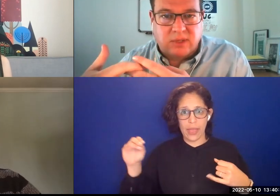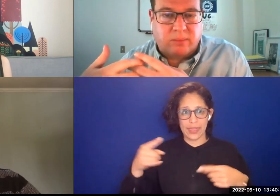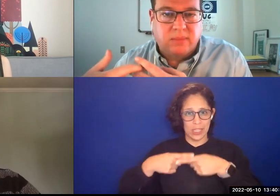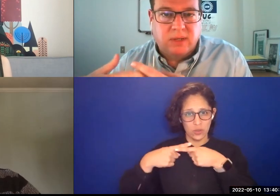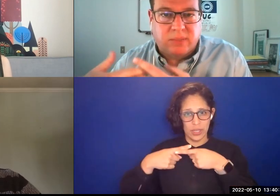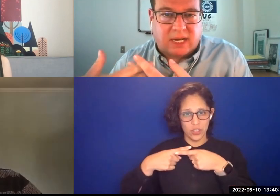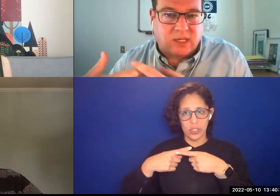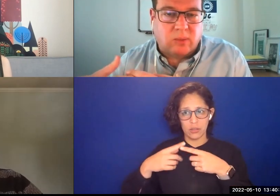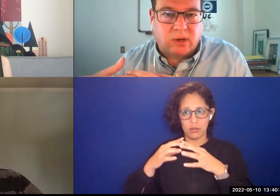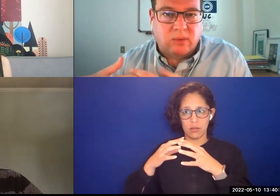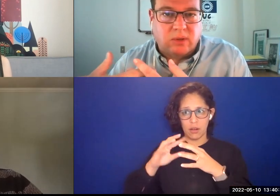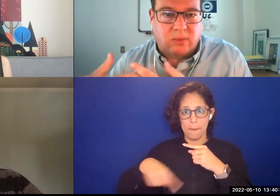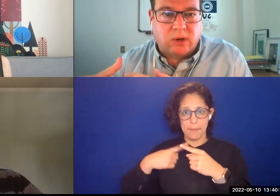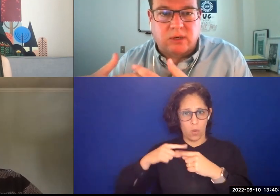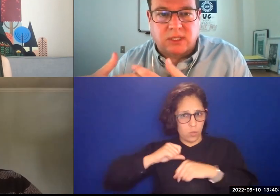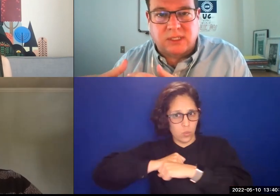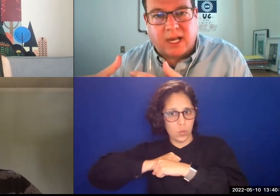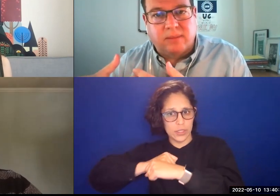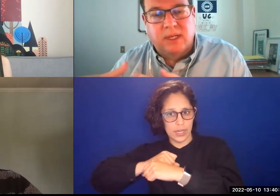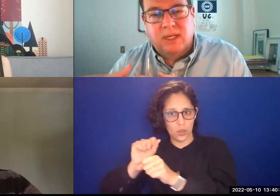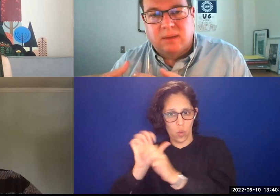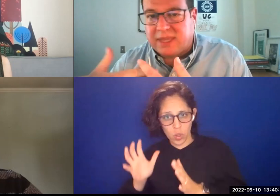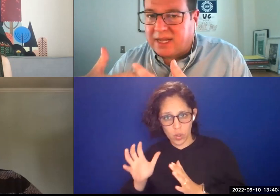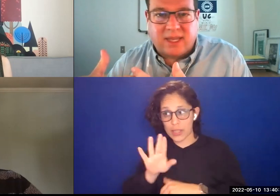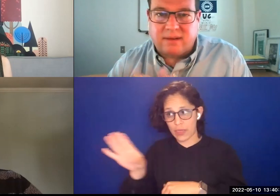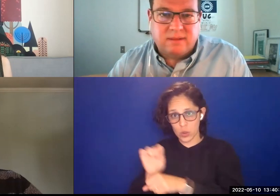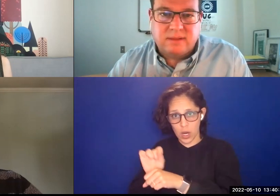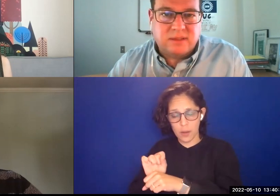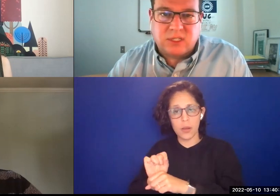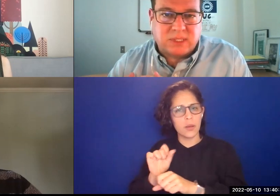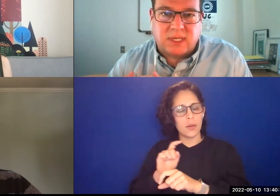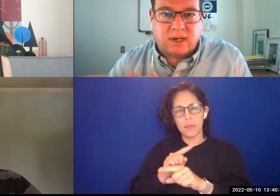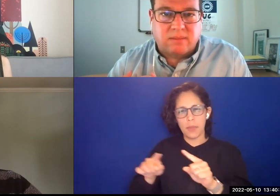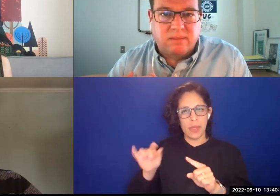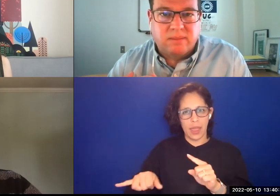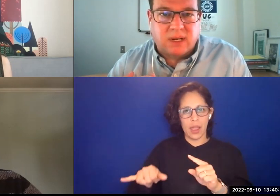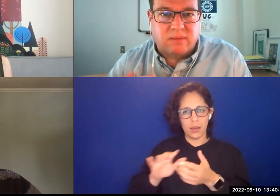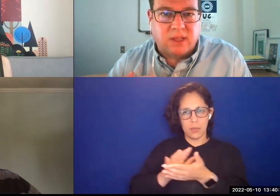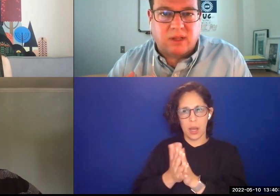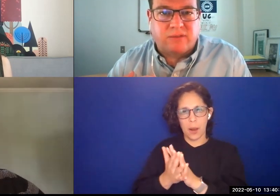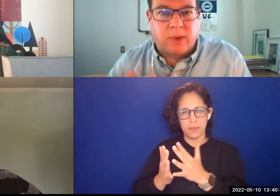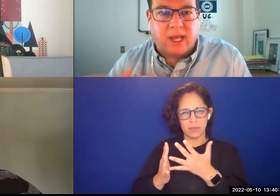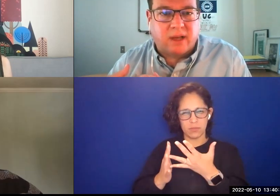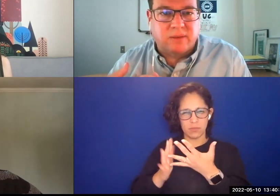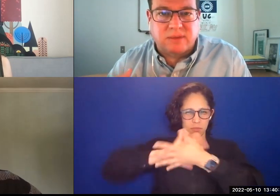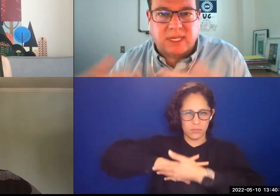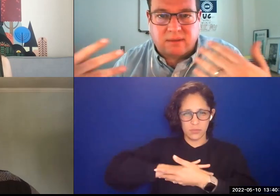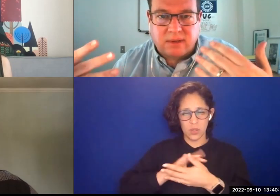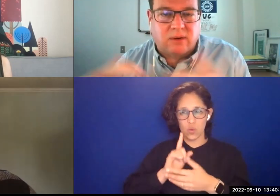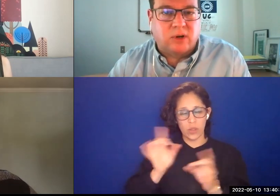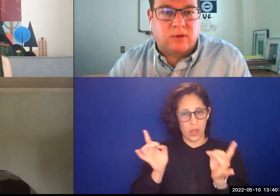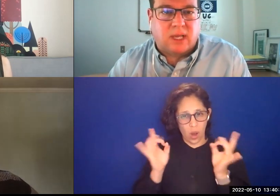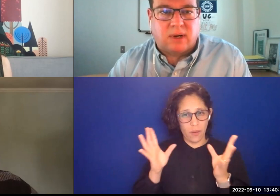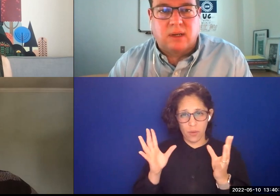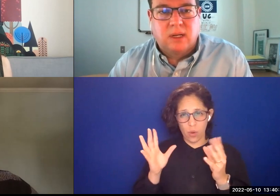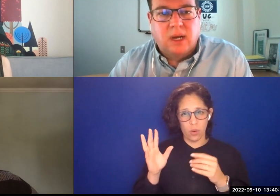about, you know, protecting workers and the job, but that can get twisted in a really awful way. We've seen it, you know,